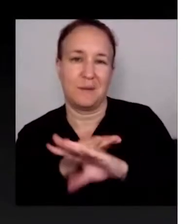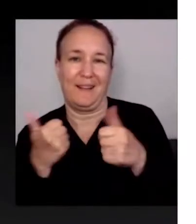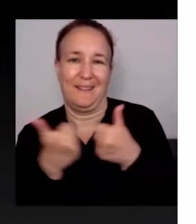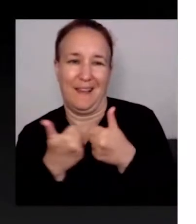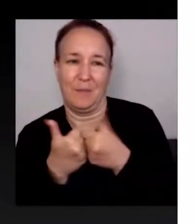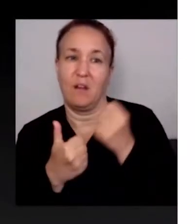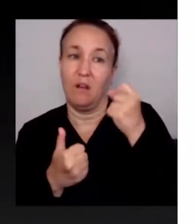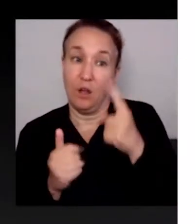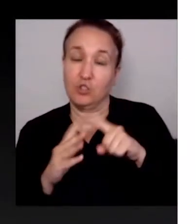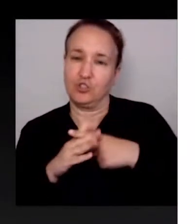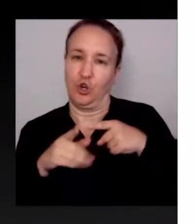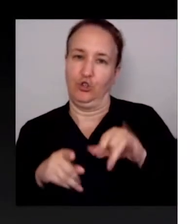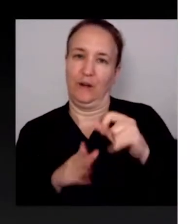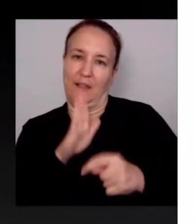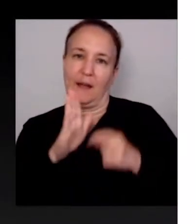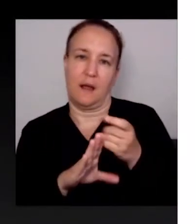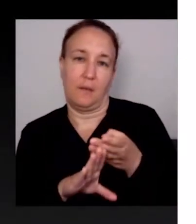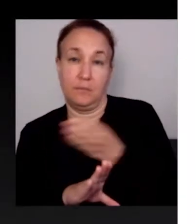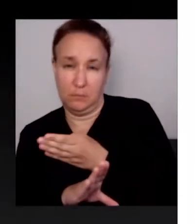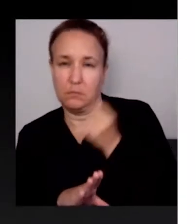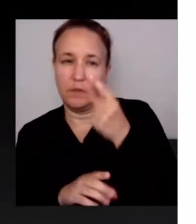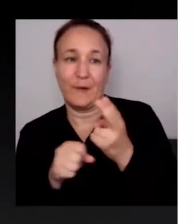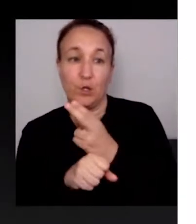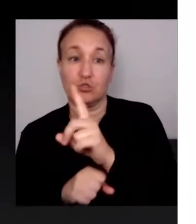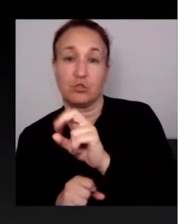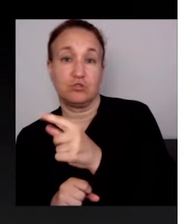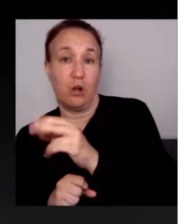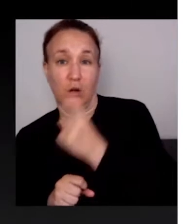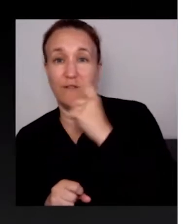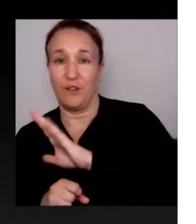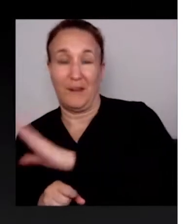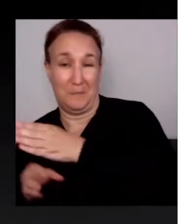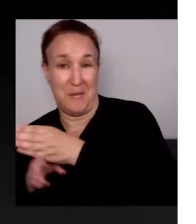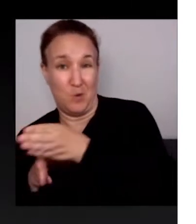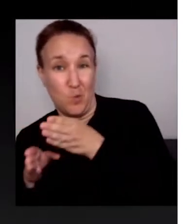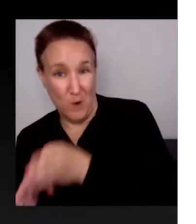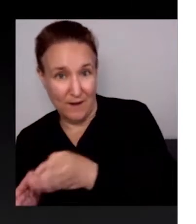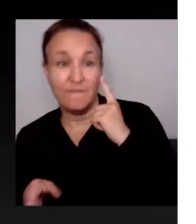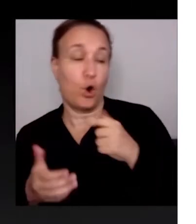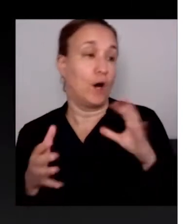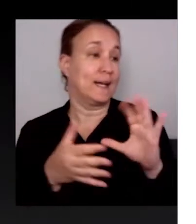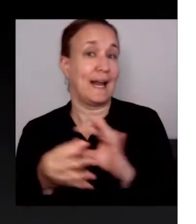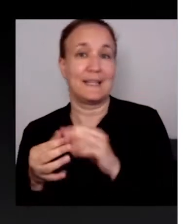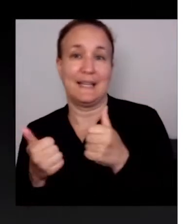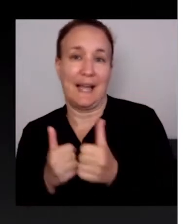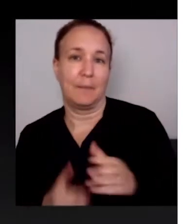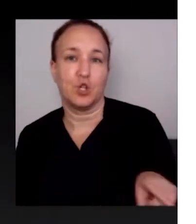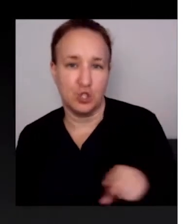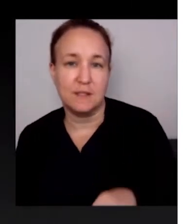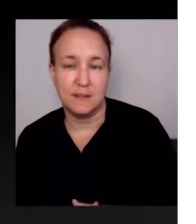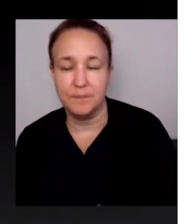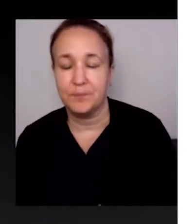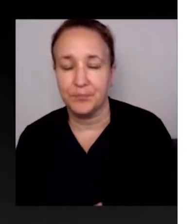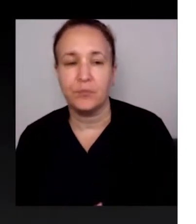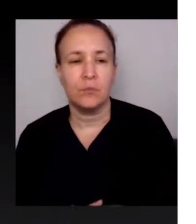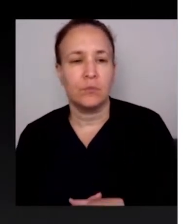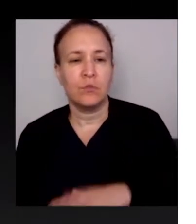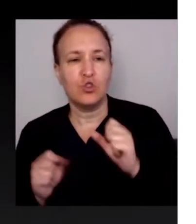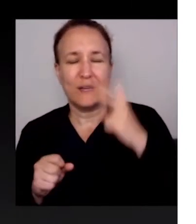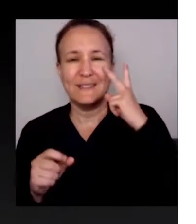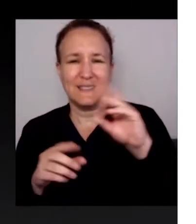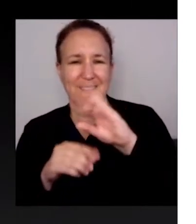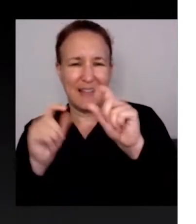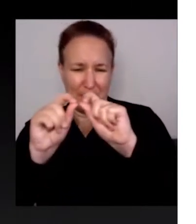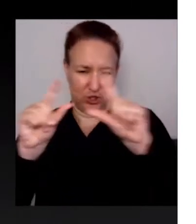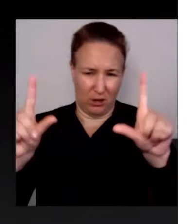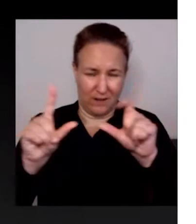this time, and they would use these dongles as one of their main ways to get gamers connected. And you can see a snapshot of how they were thinking